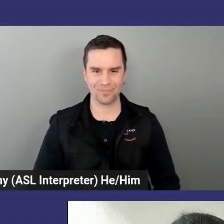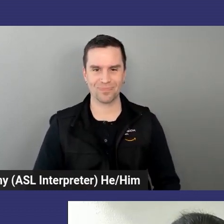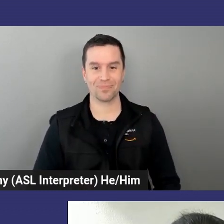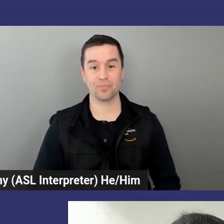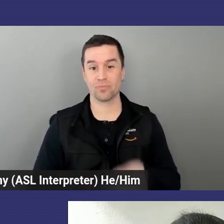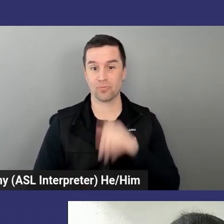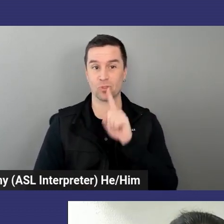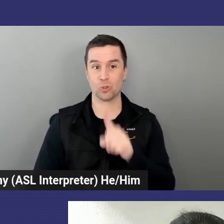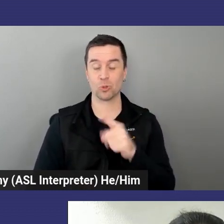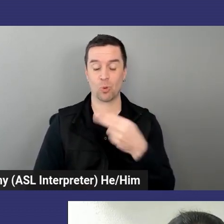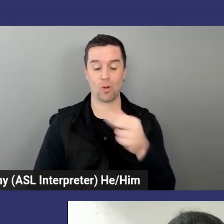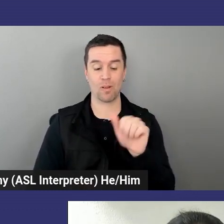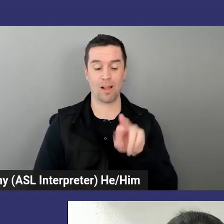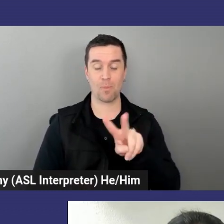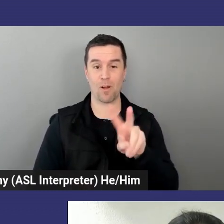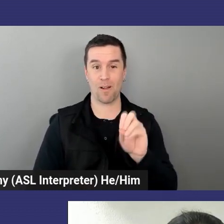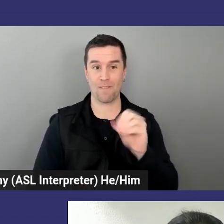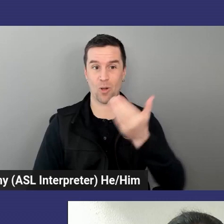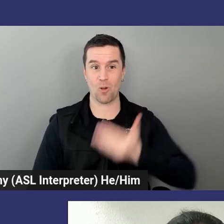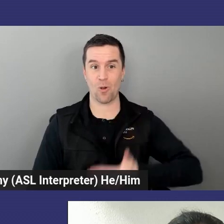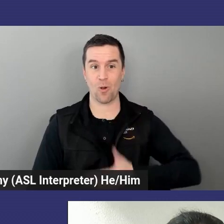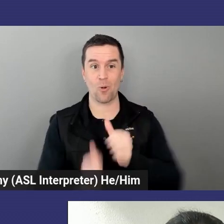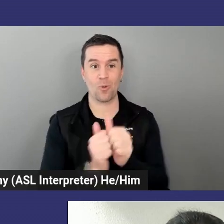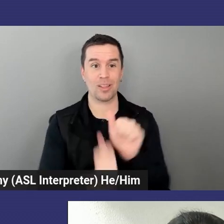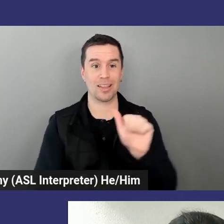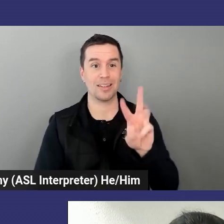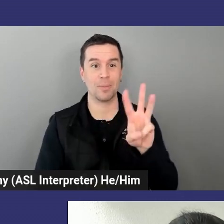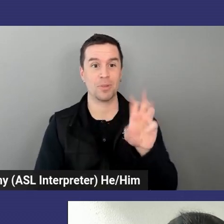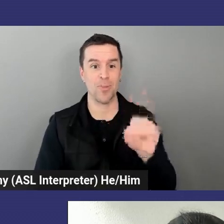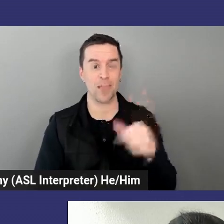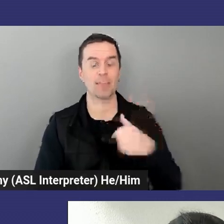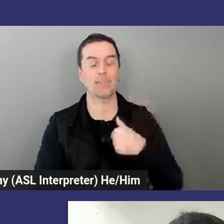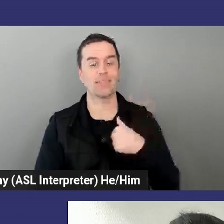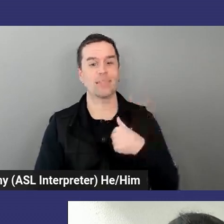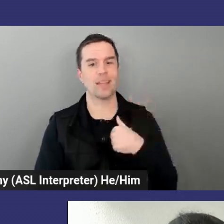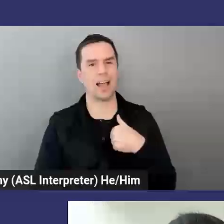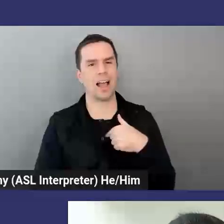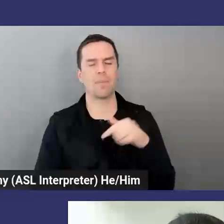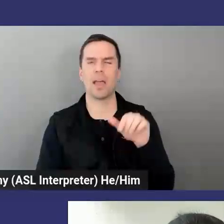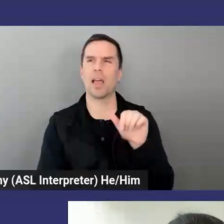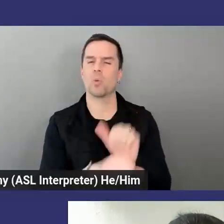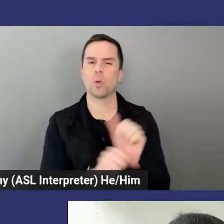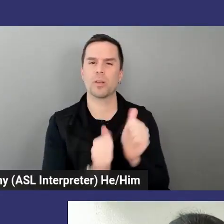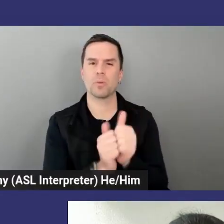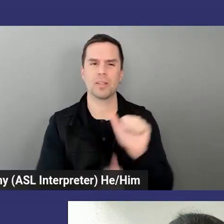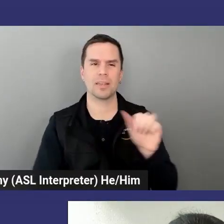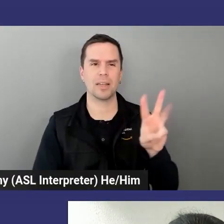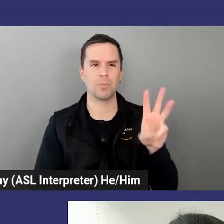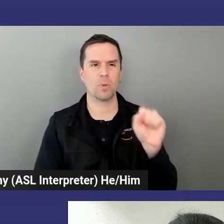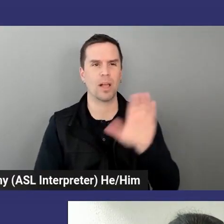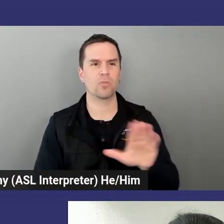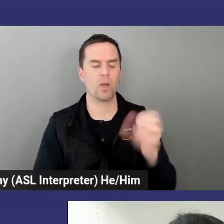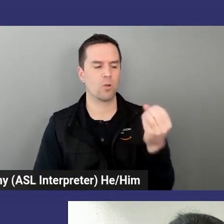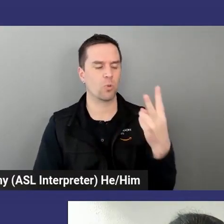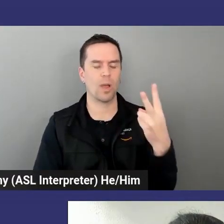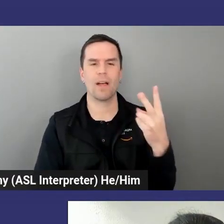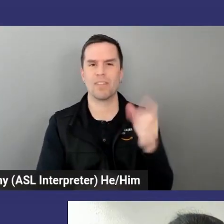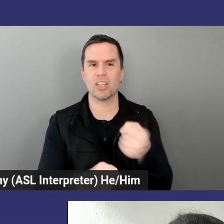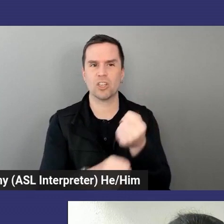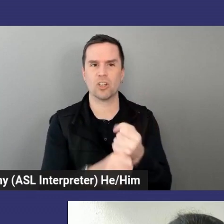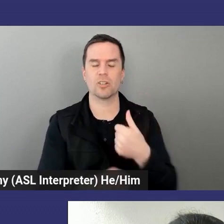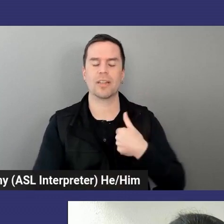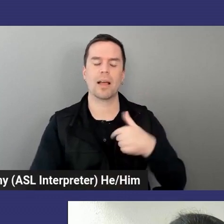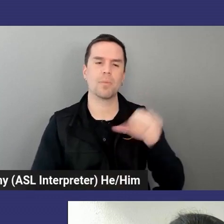Yeah, sure. I'm Harvo with AWS. I've been with AWS for about 12 years. I'm a software engineer, and